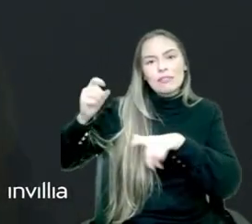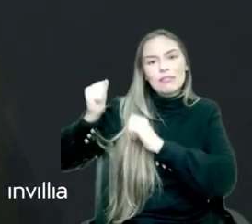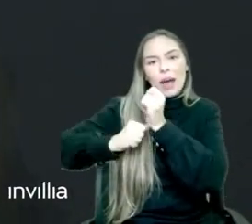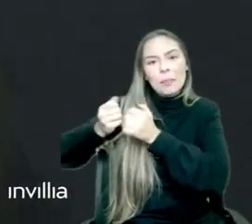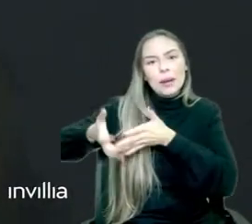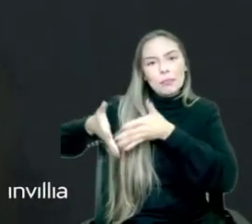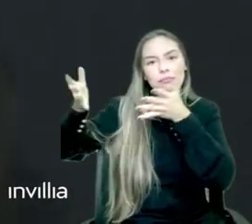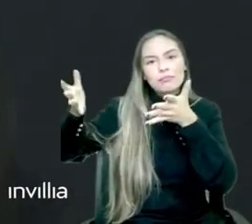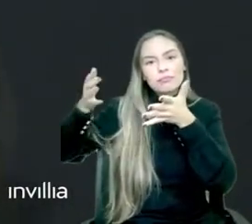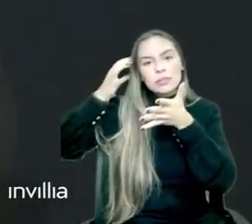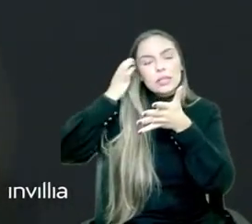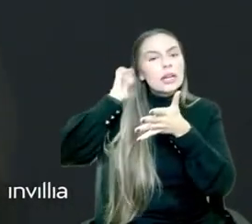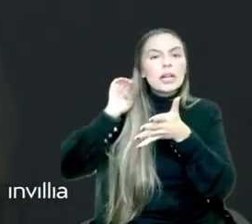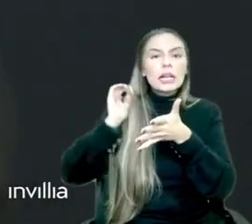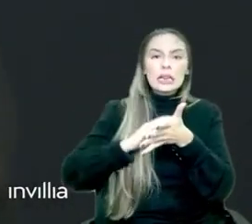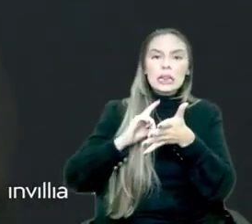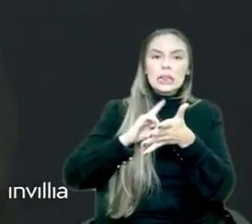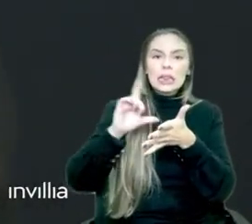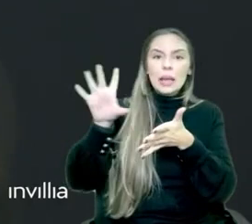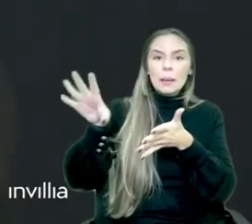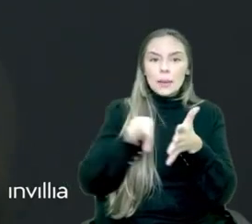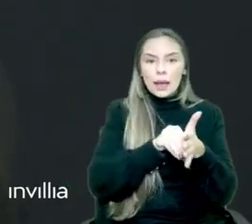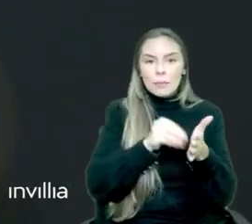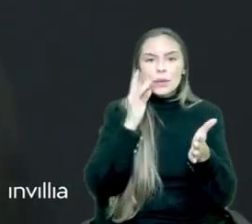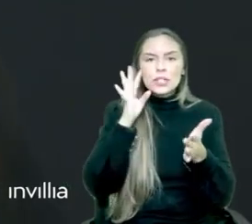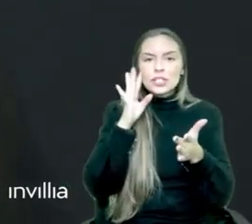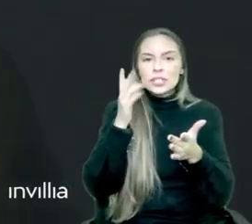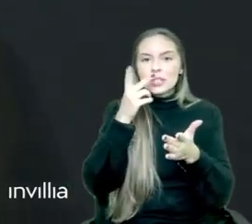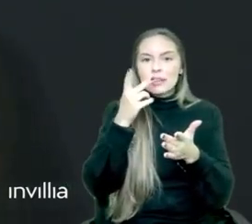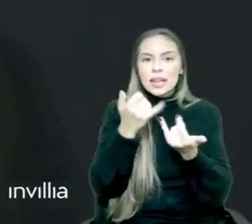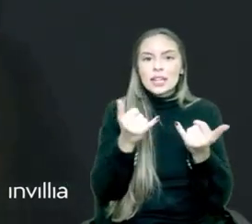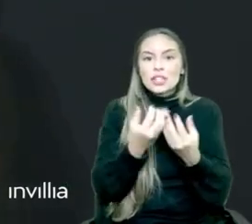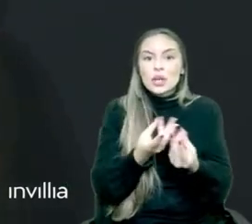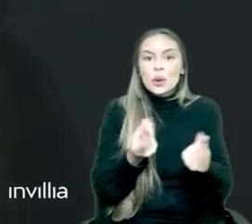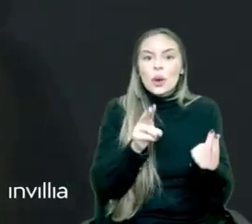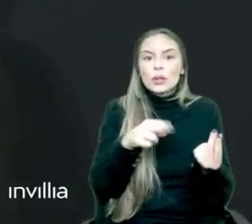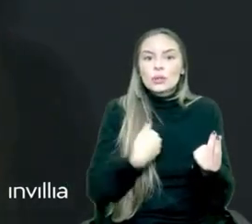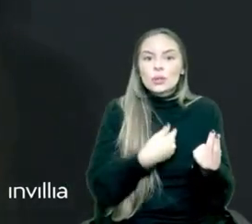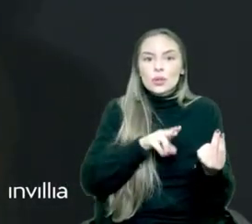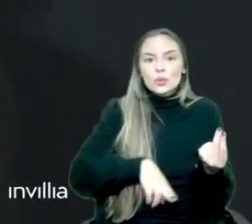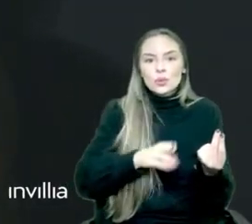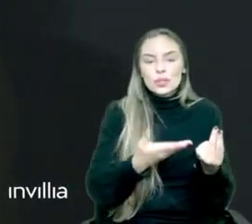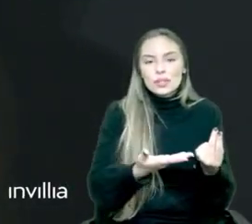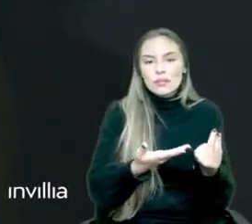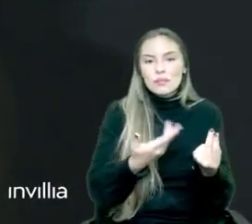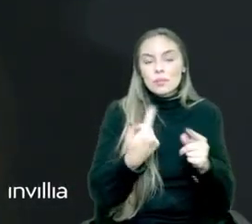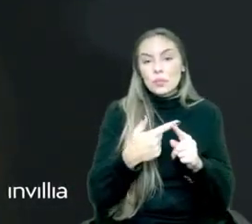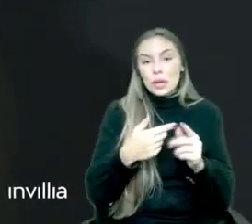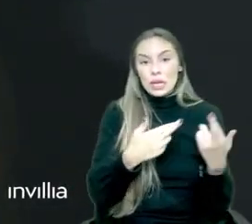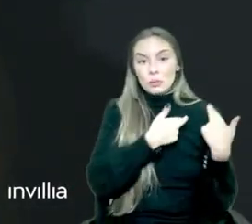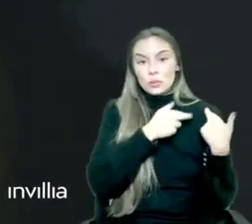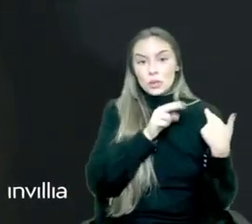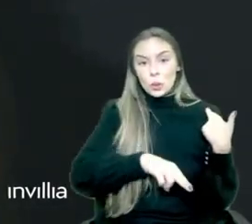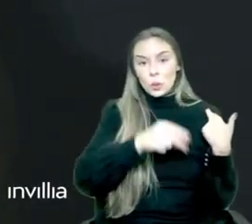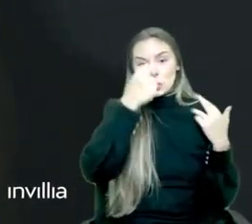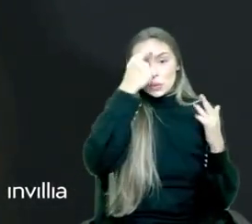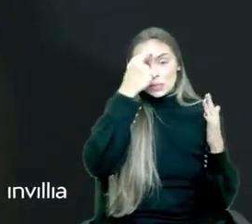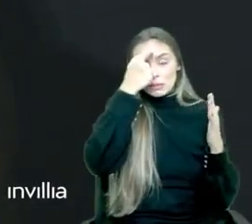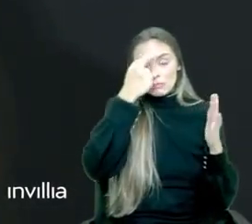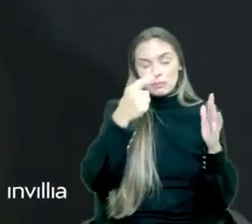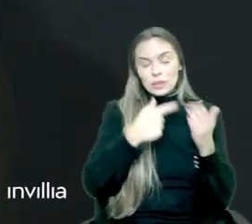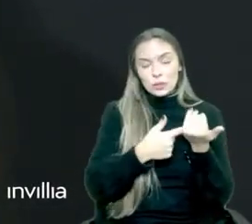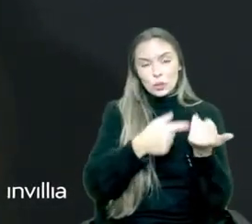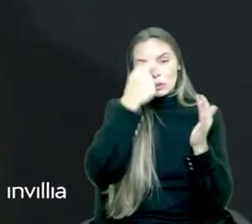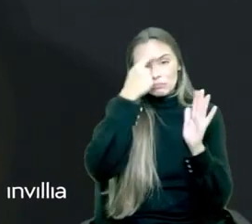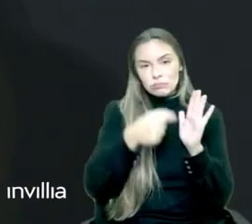think about a responsibility as we are creating these technologies. We have an impact on the environment,